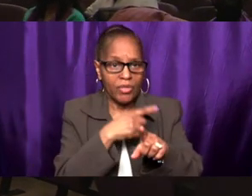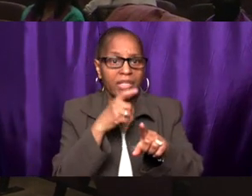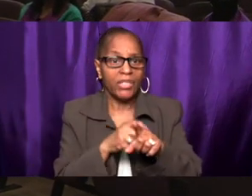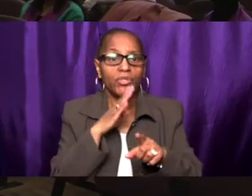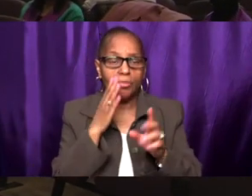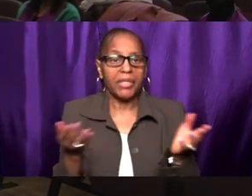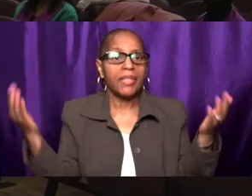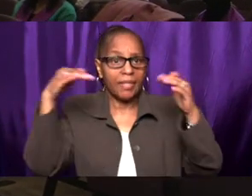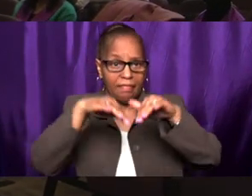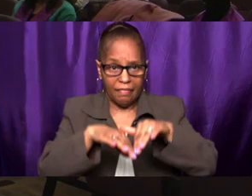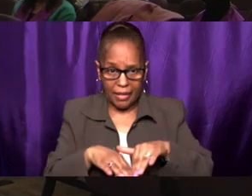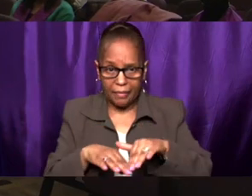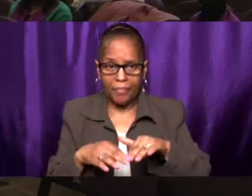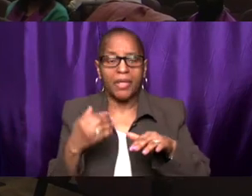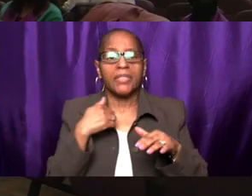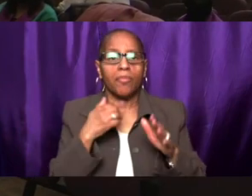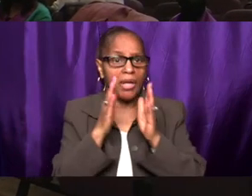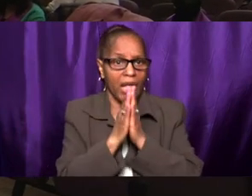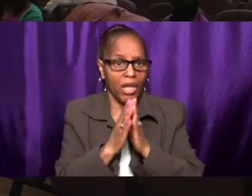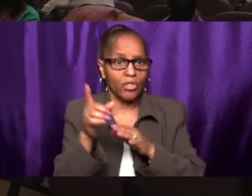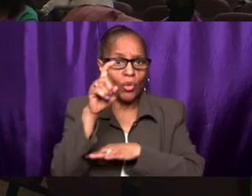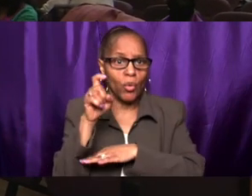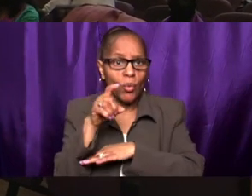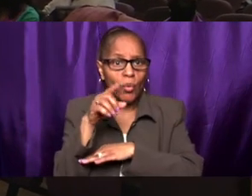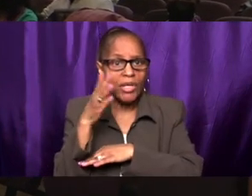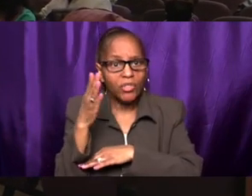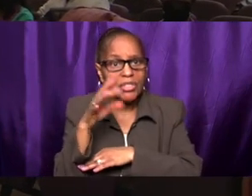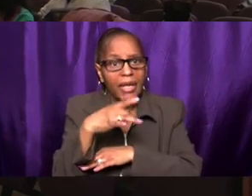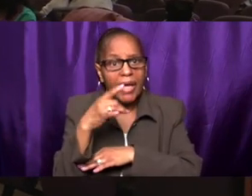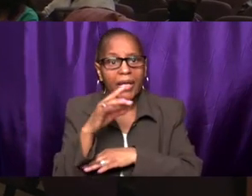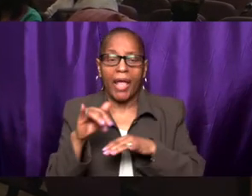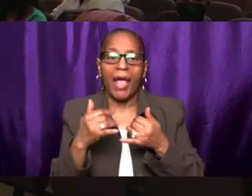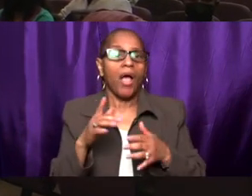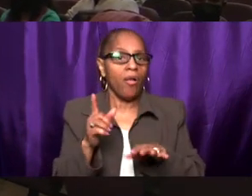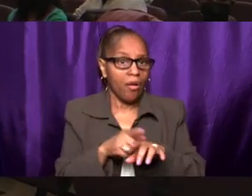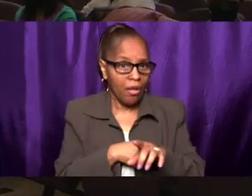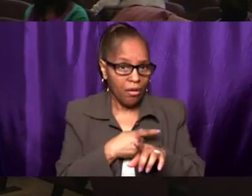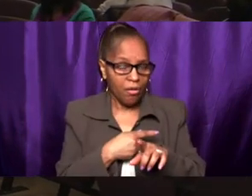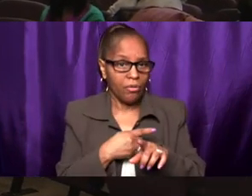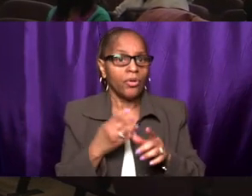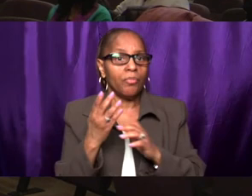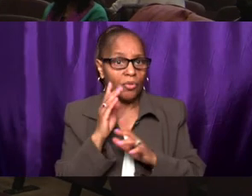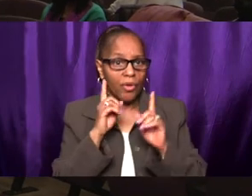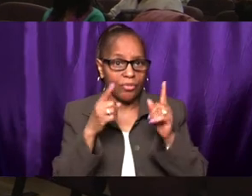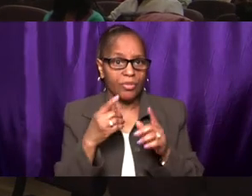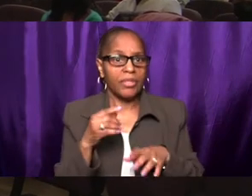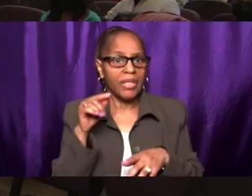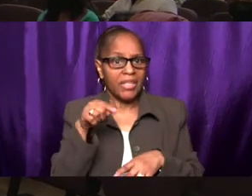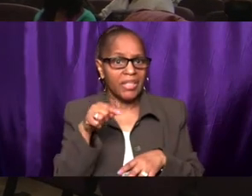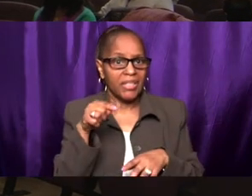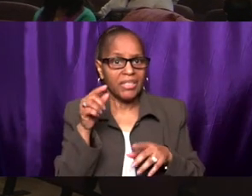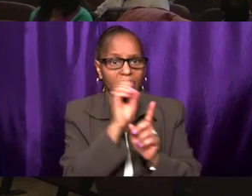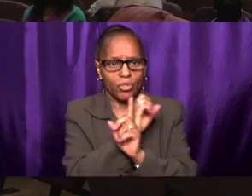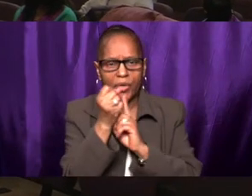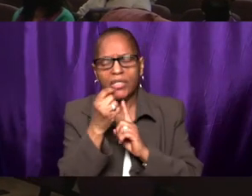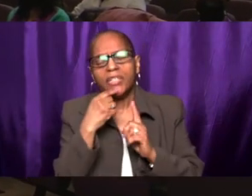valley. So I'm going to ask you questions like, how long you been going through this? Tell